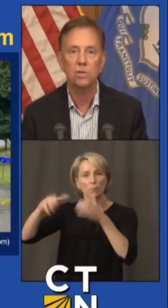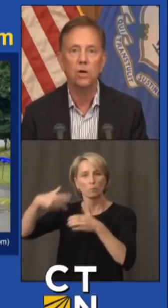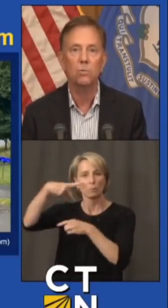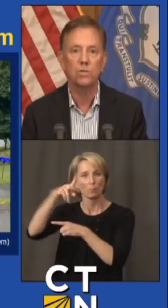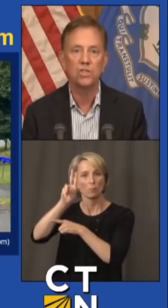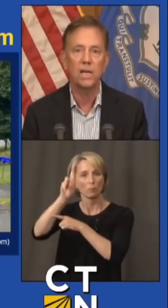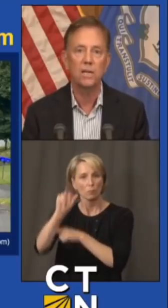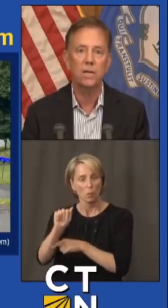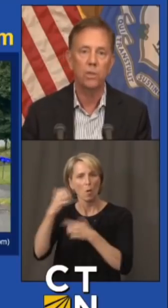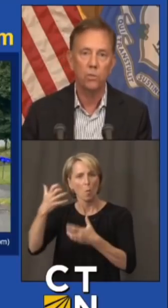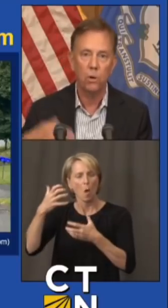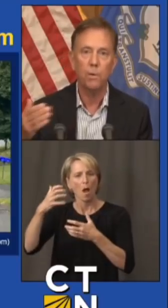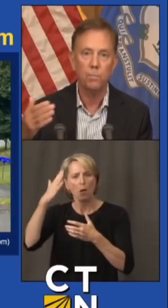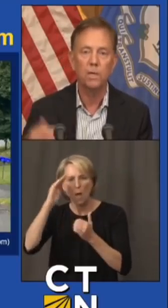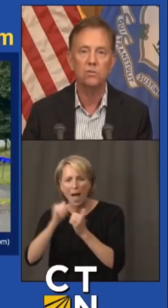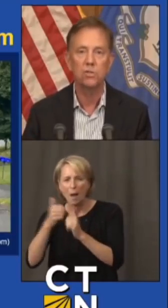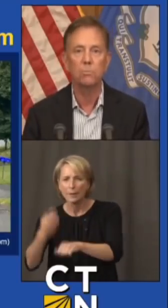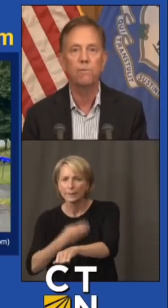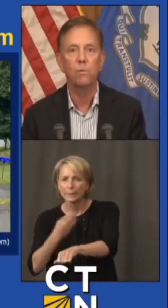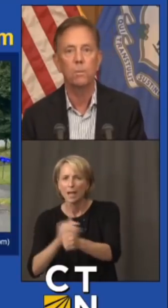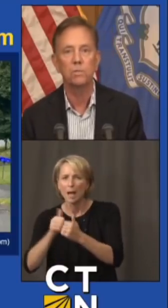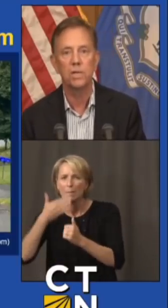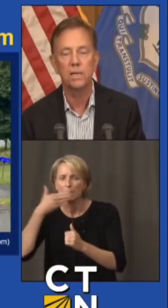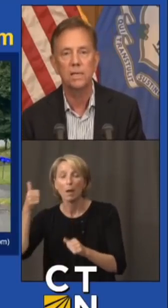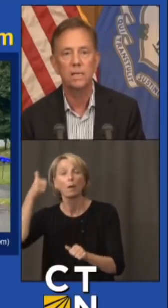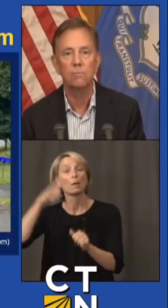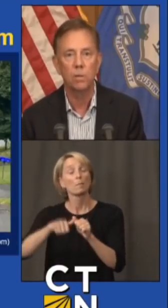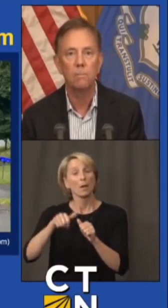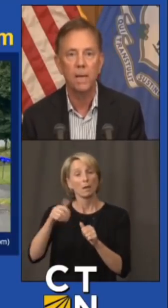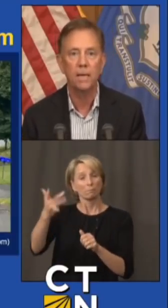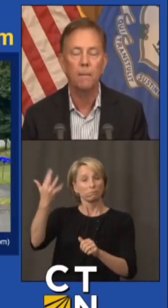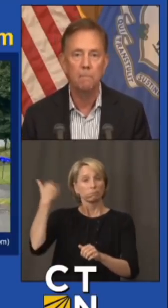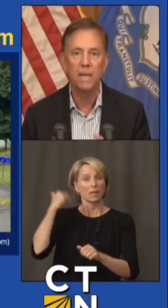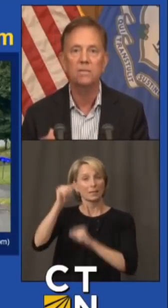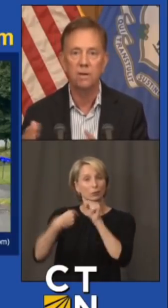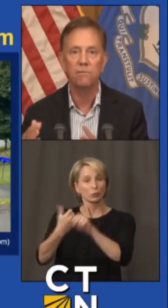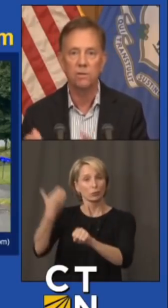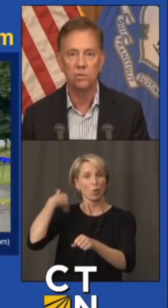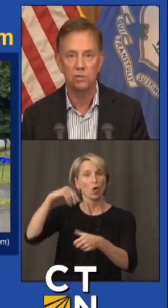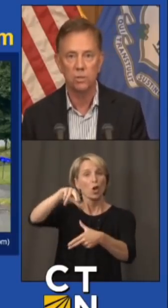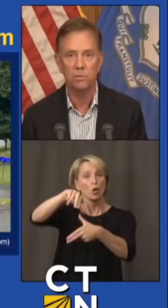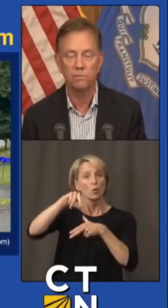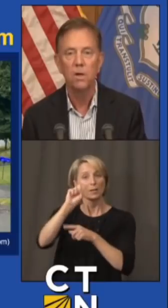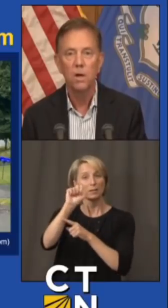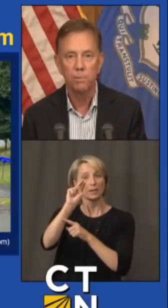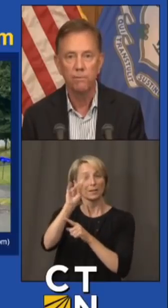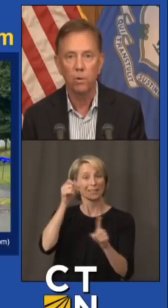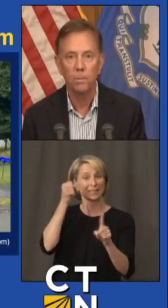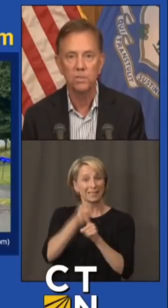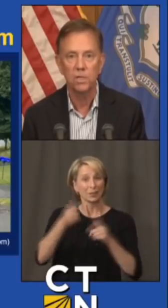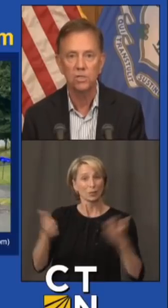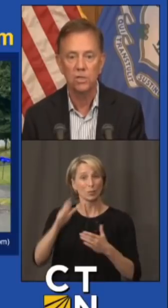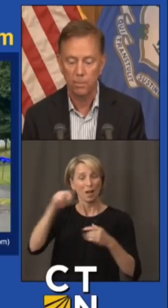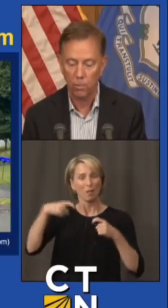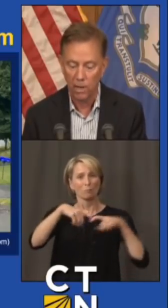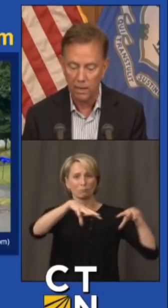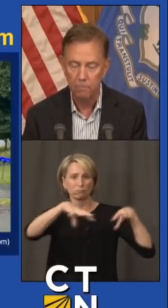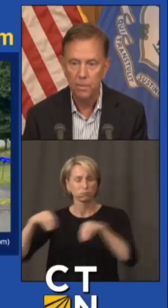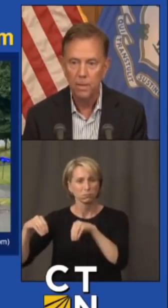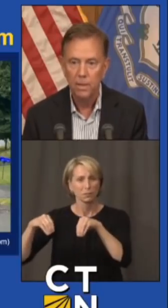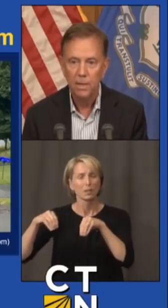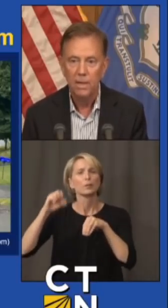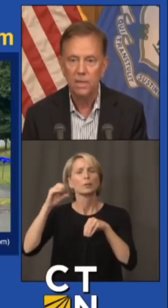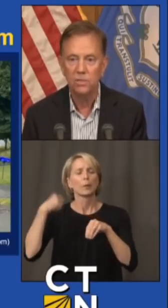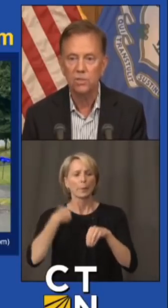10 years ago with Sandy. We thought we put in some reforms then. They didn't really make a big difference in terms of performance this time